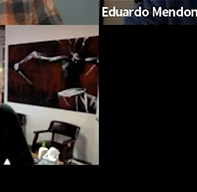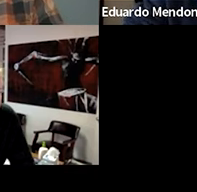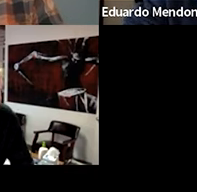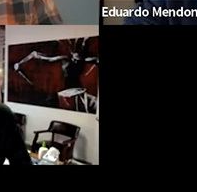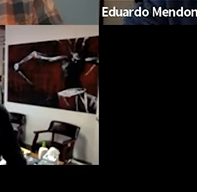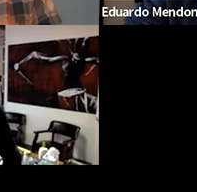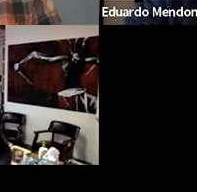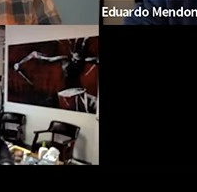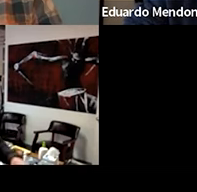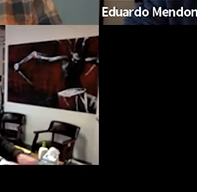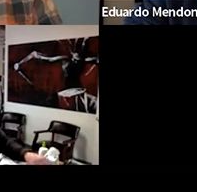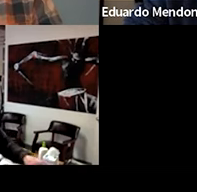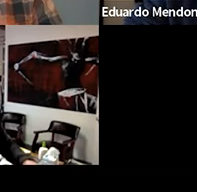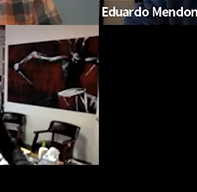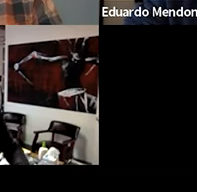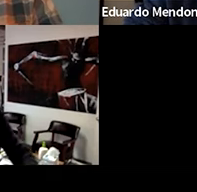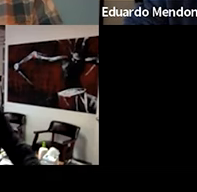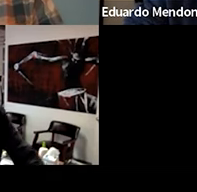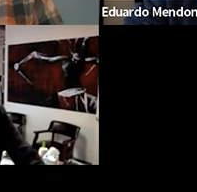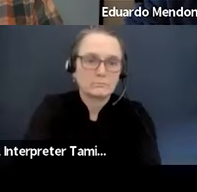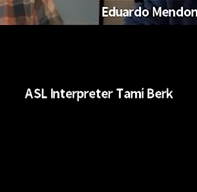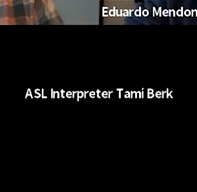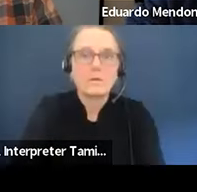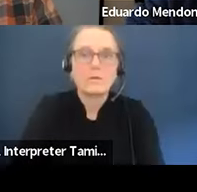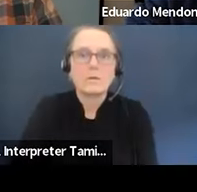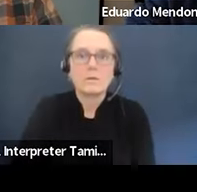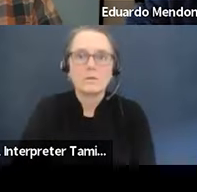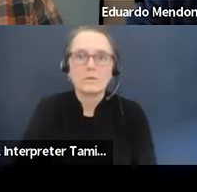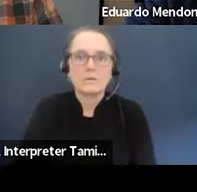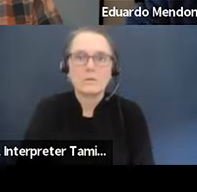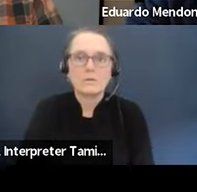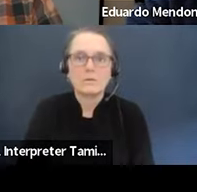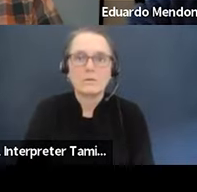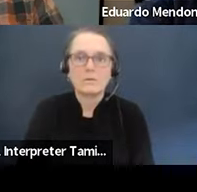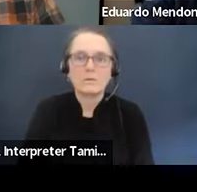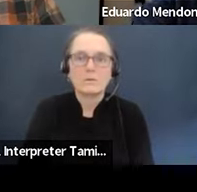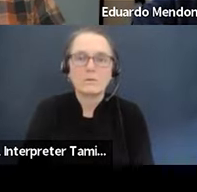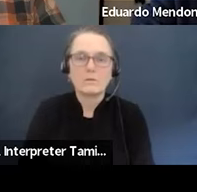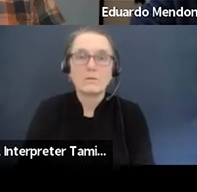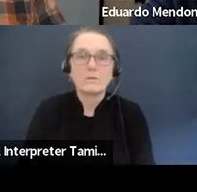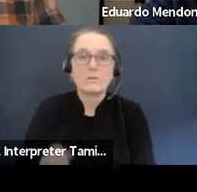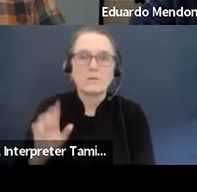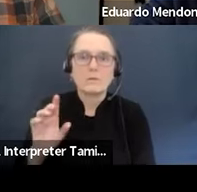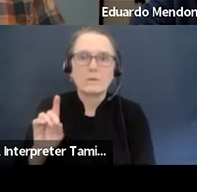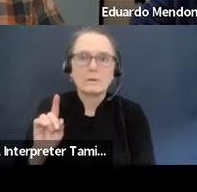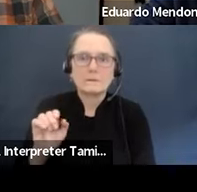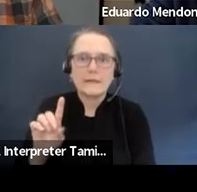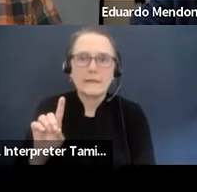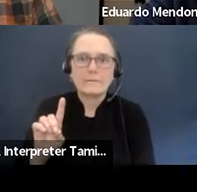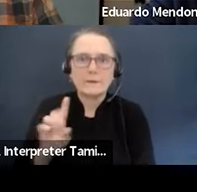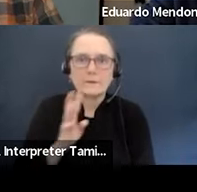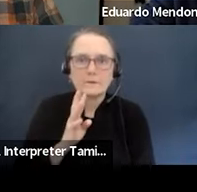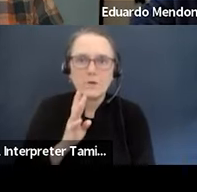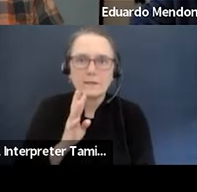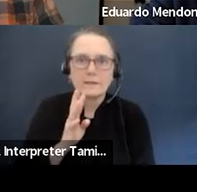step into that, do some, uh, TLC and healing that may mean, uh,